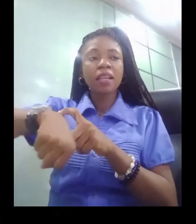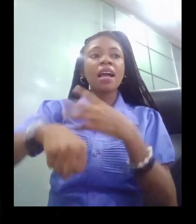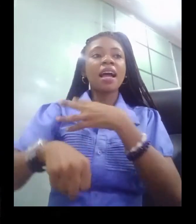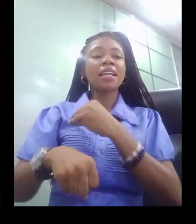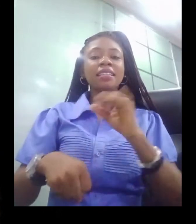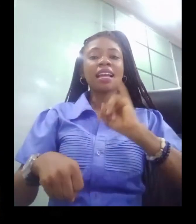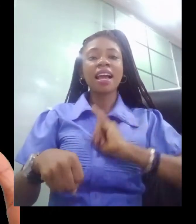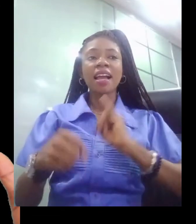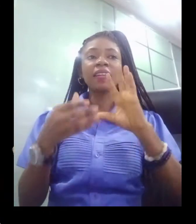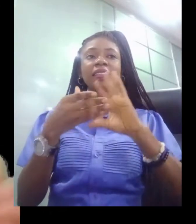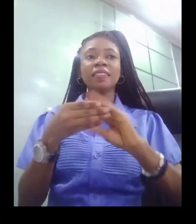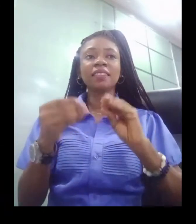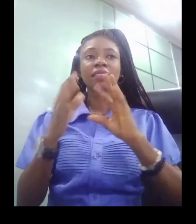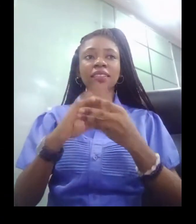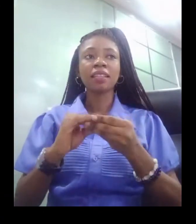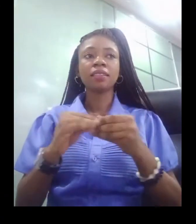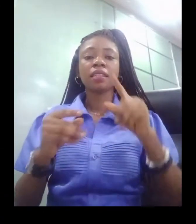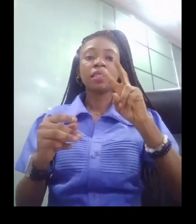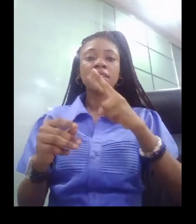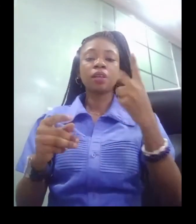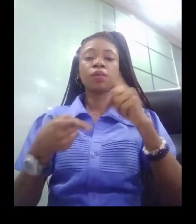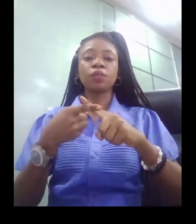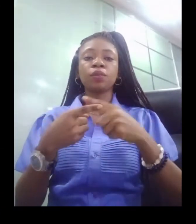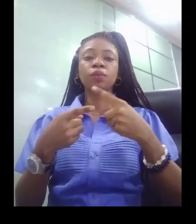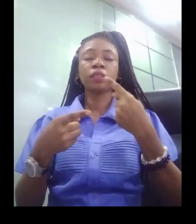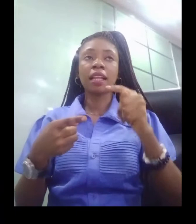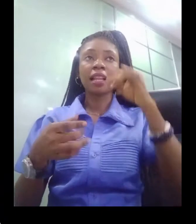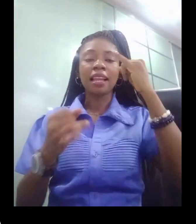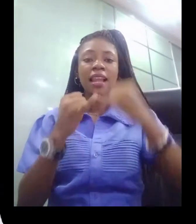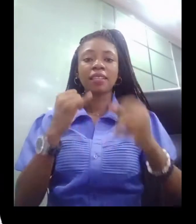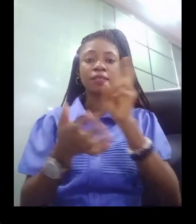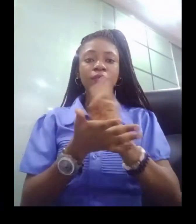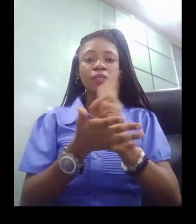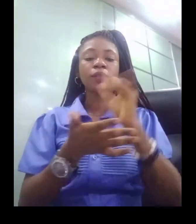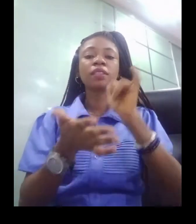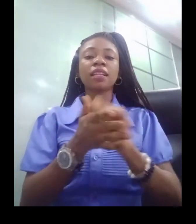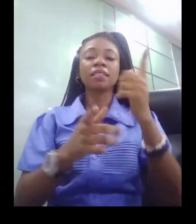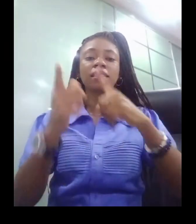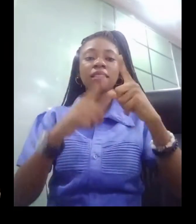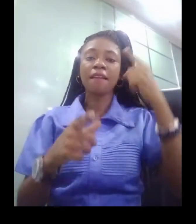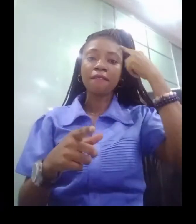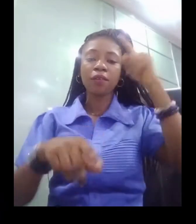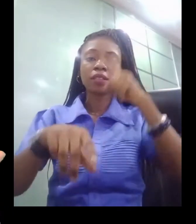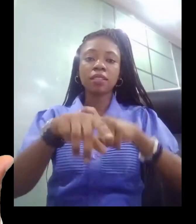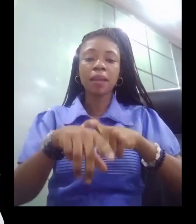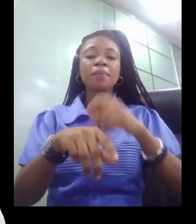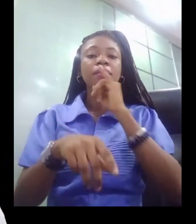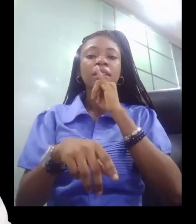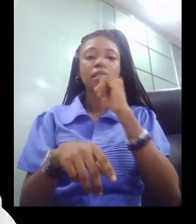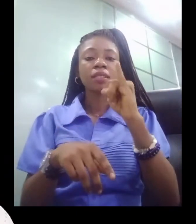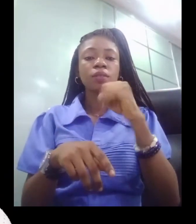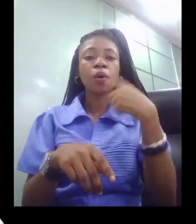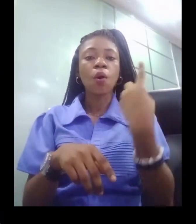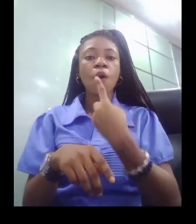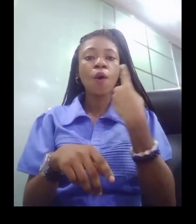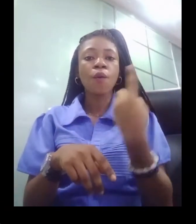said in second to the last video that the sign for time is